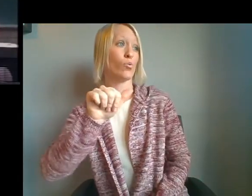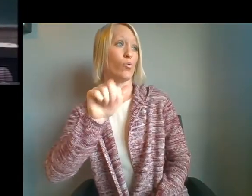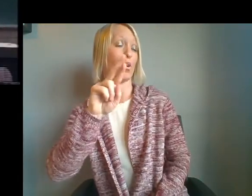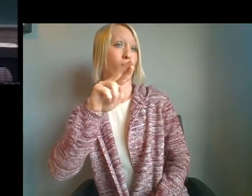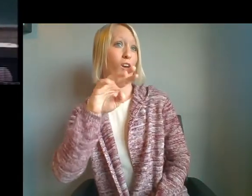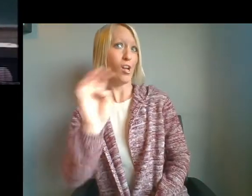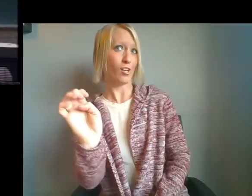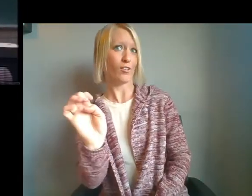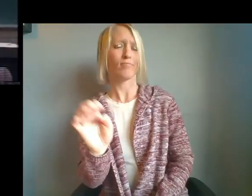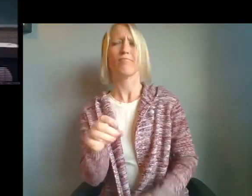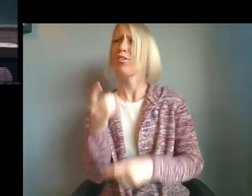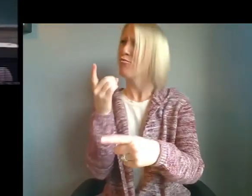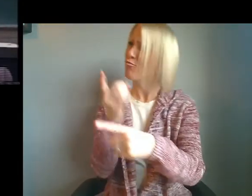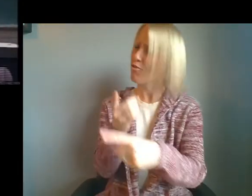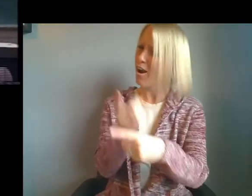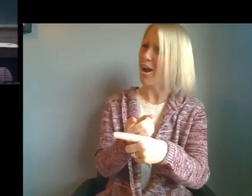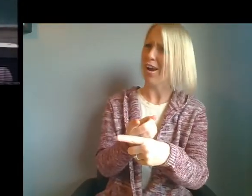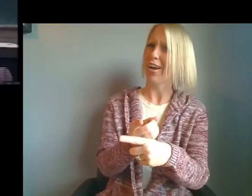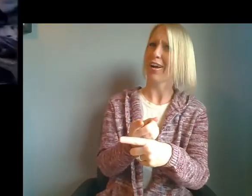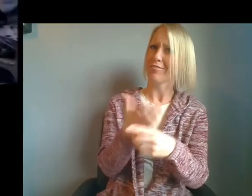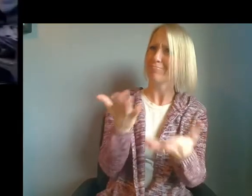Beth? 4 corners, the